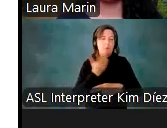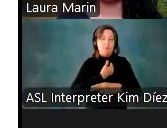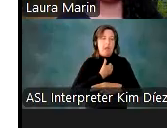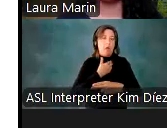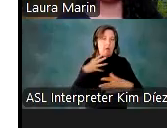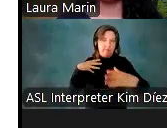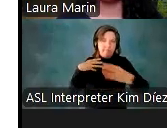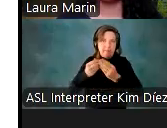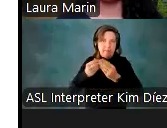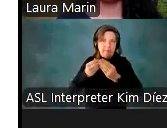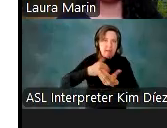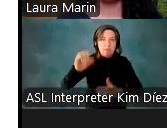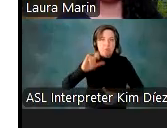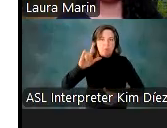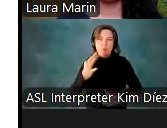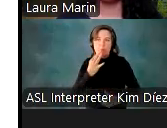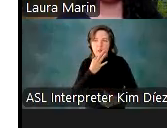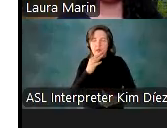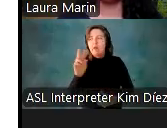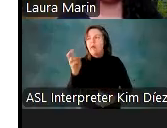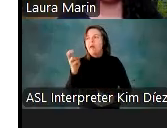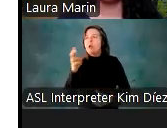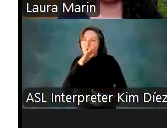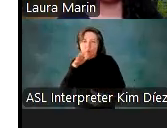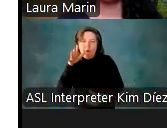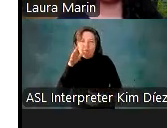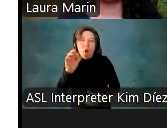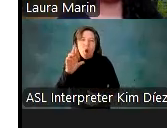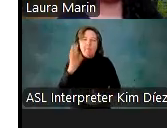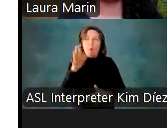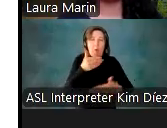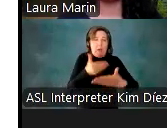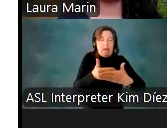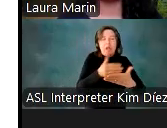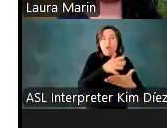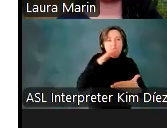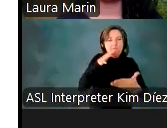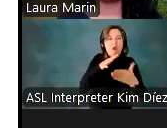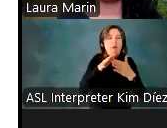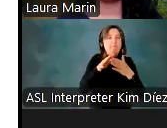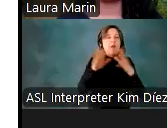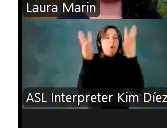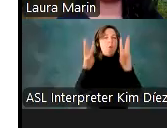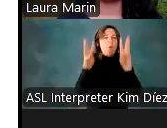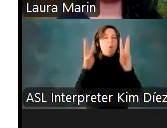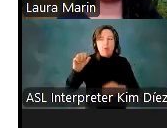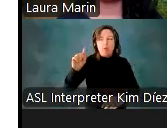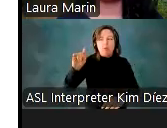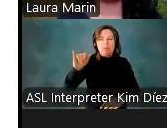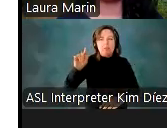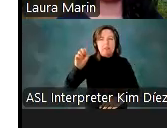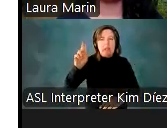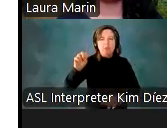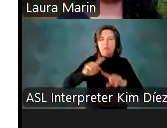like a farm or near farm weather station that's different than a normal weather station, and